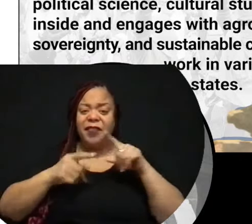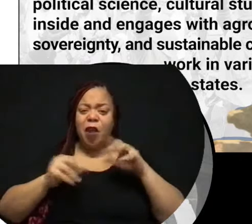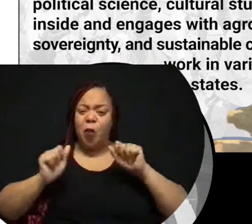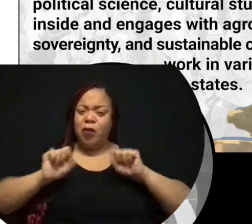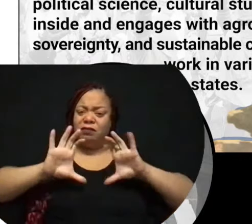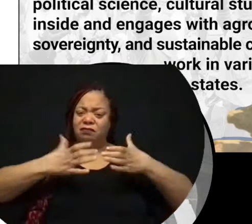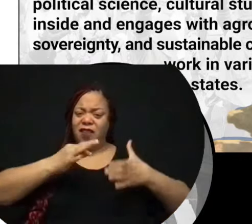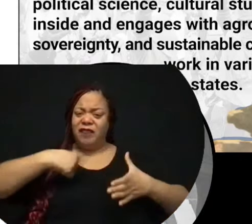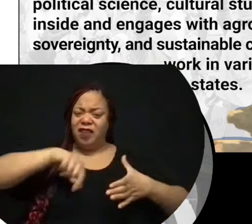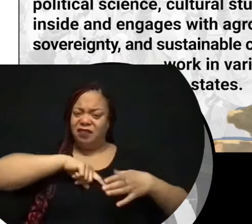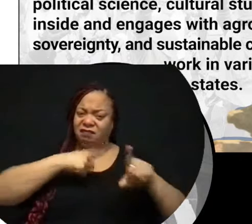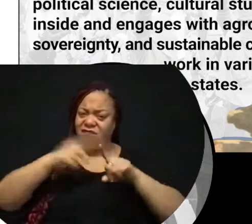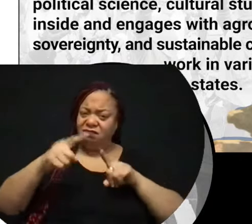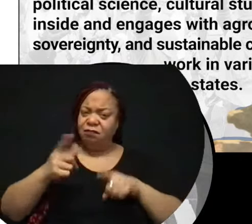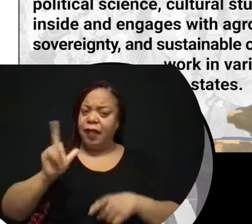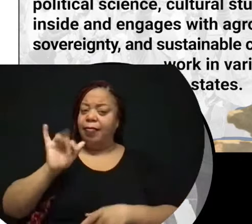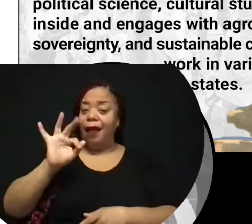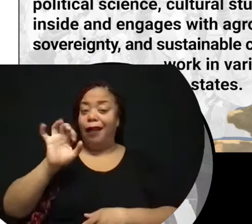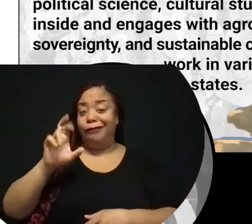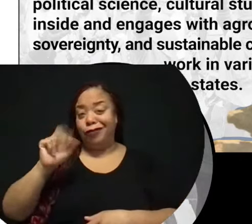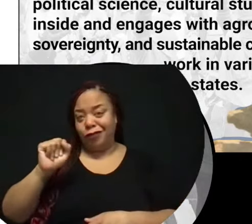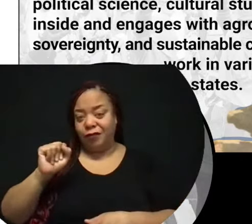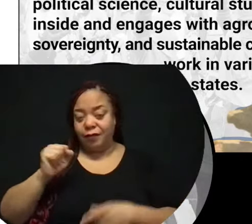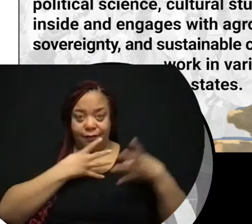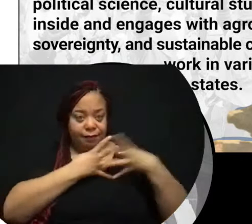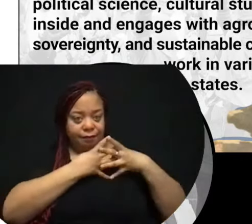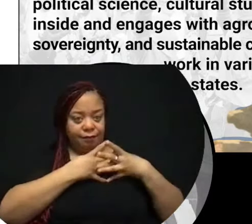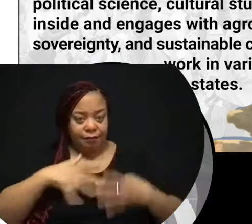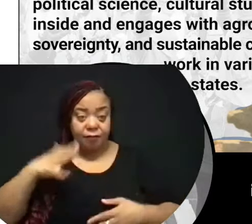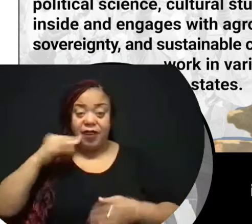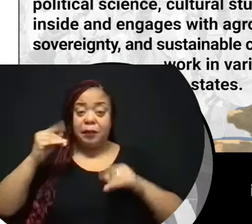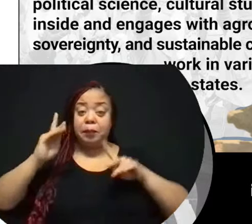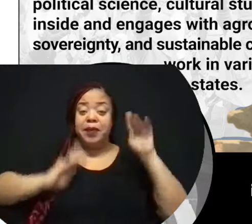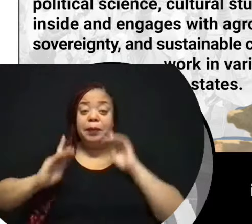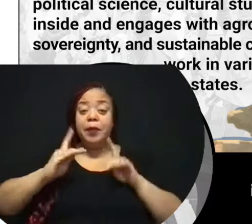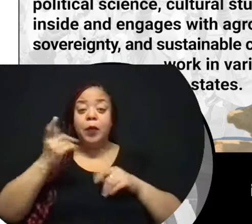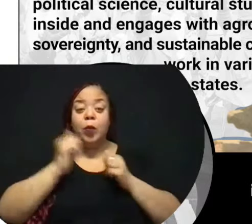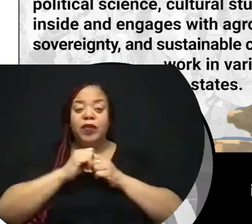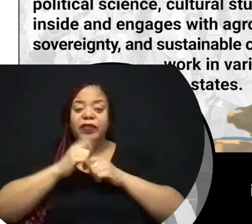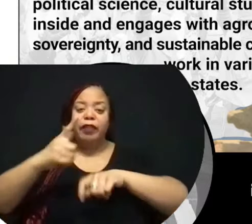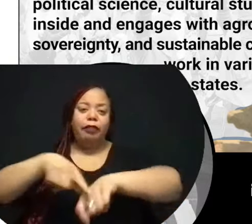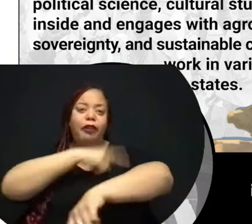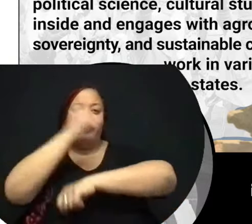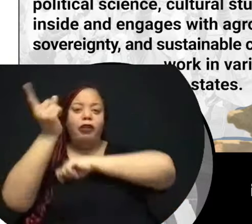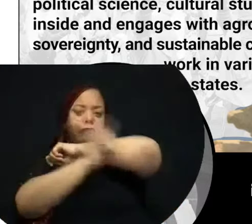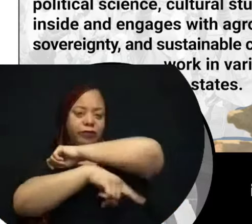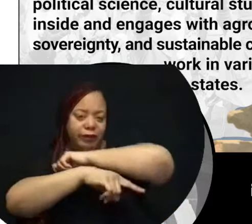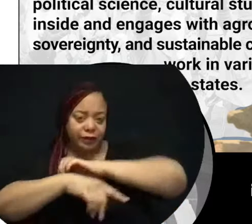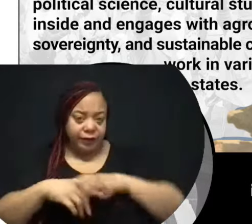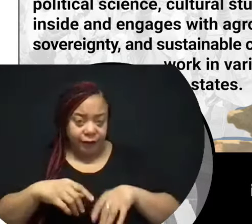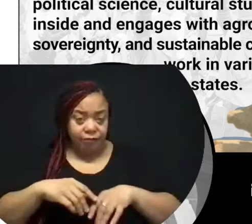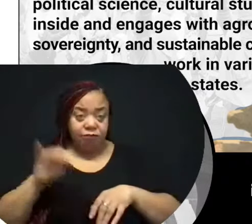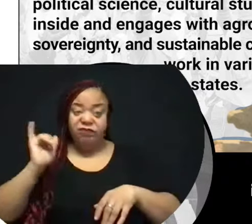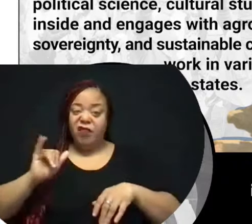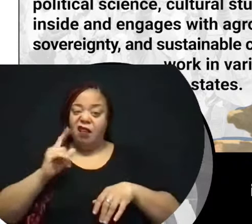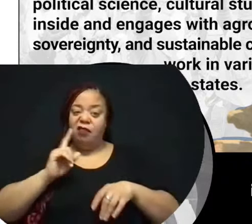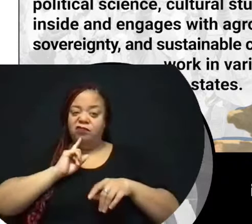health. So, you know, we have long conversations out there in that space as we're building